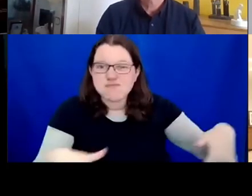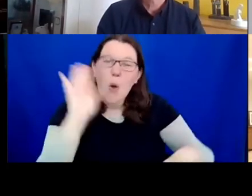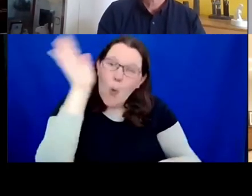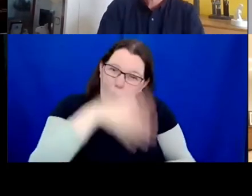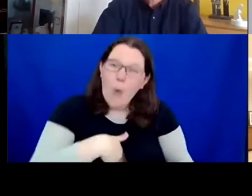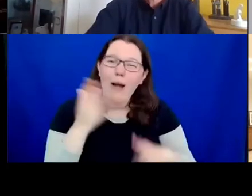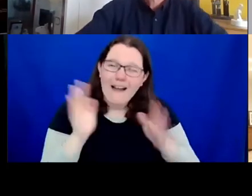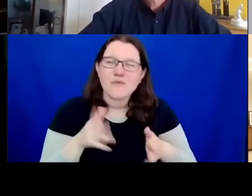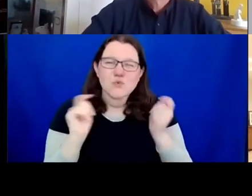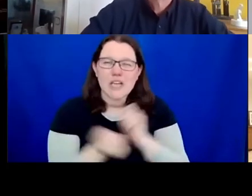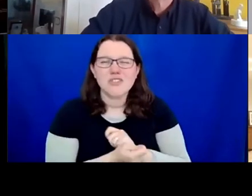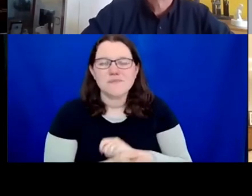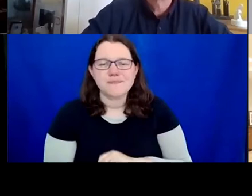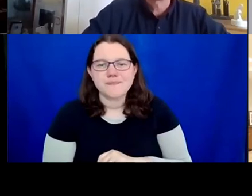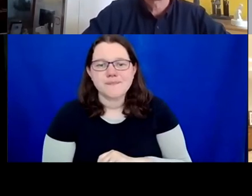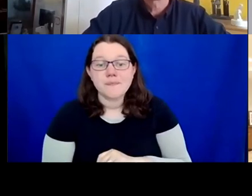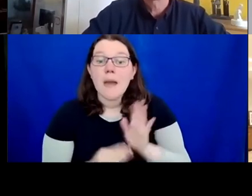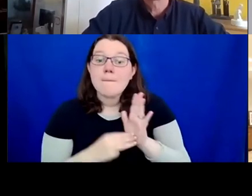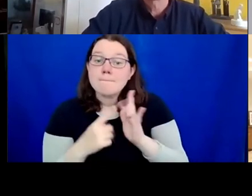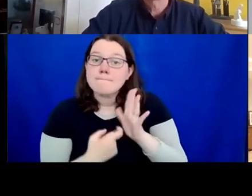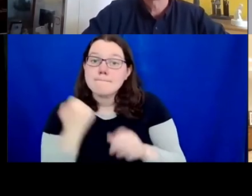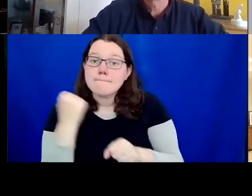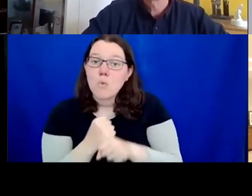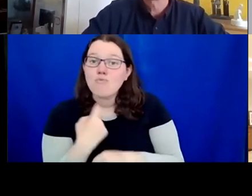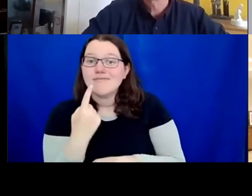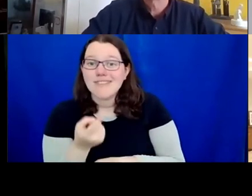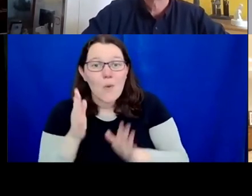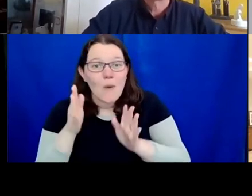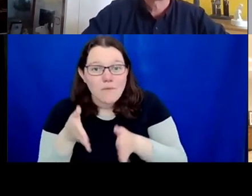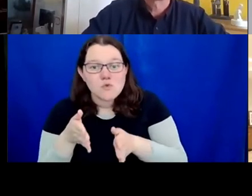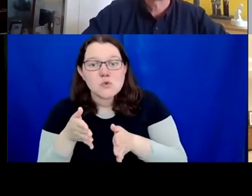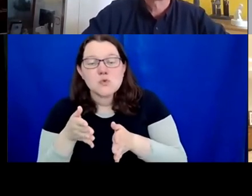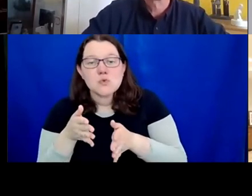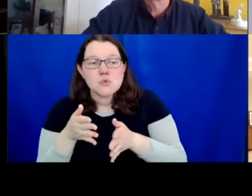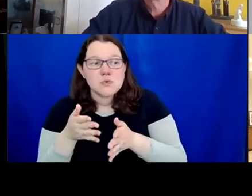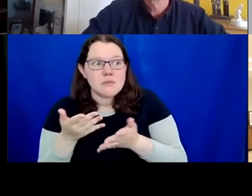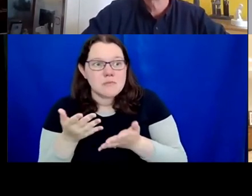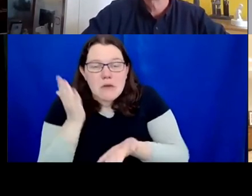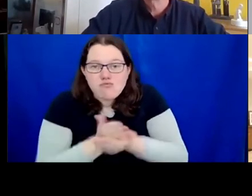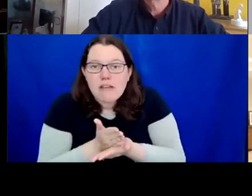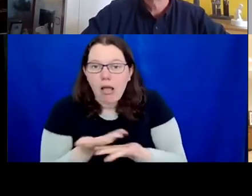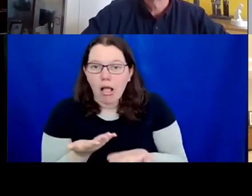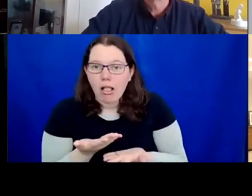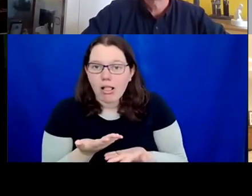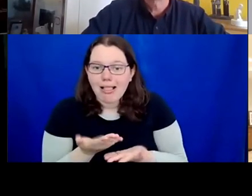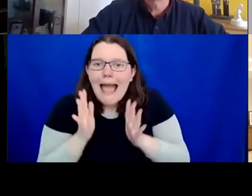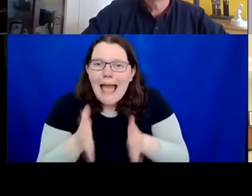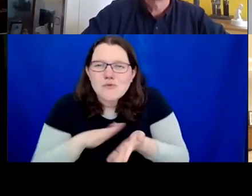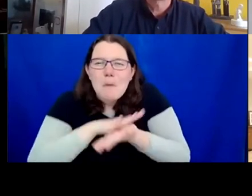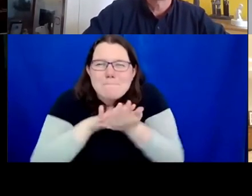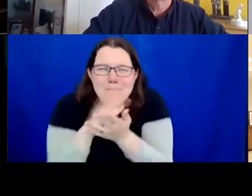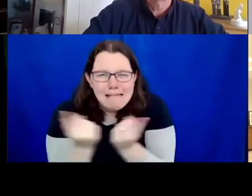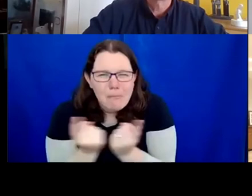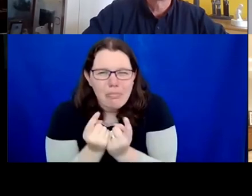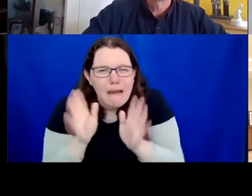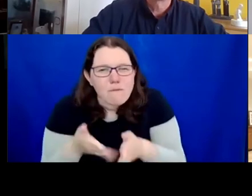Yeah, but as Morag says, it's got to be meaningful and authentic, as you know, as well, I think. We've got a question from